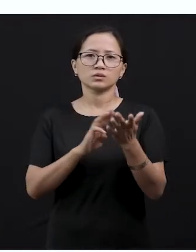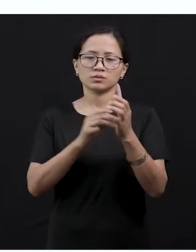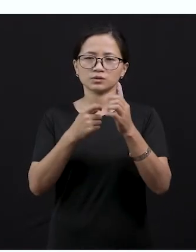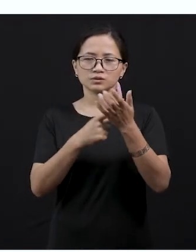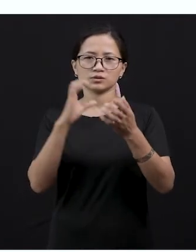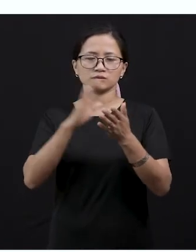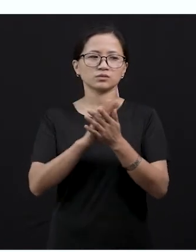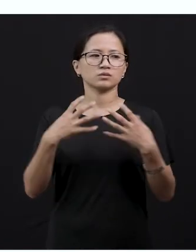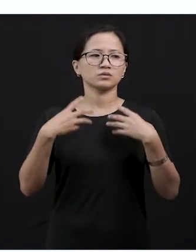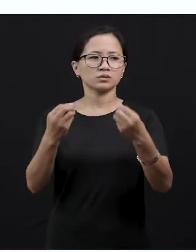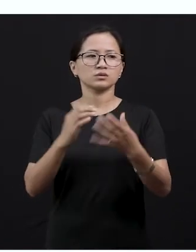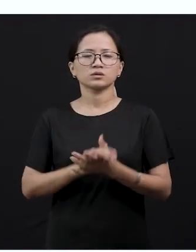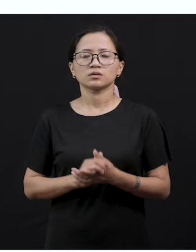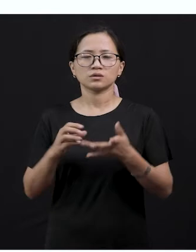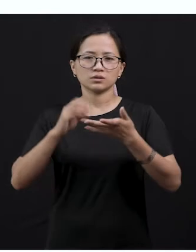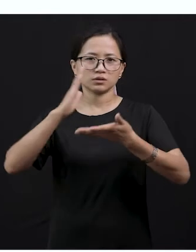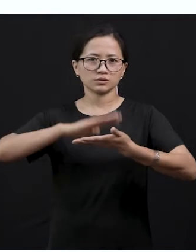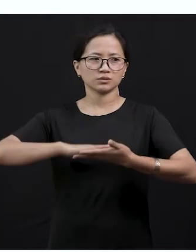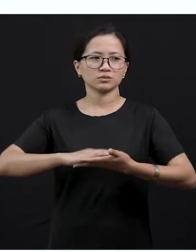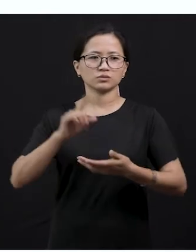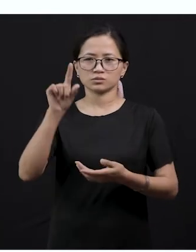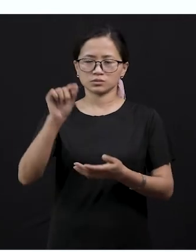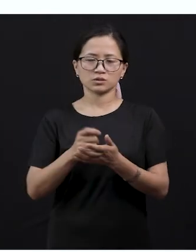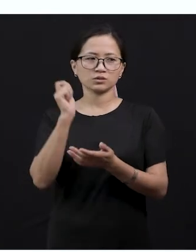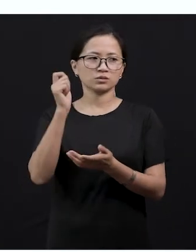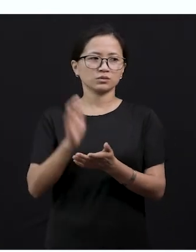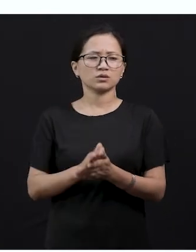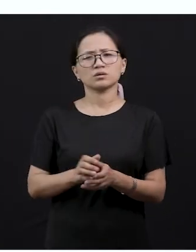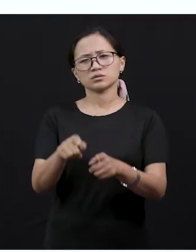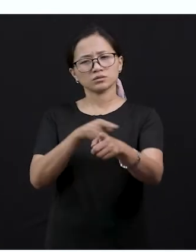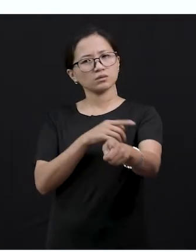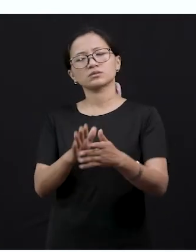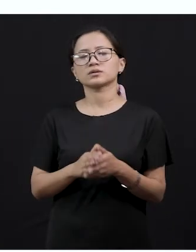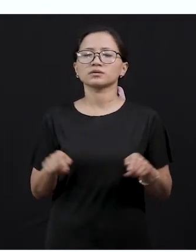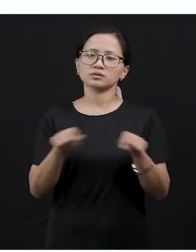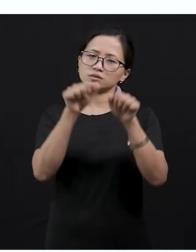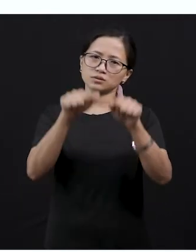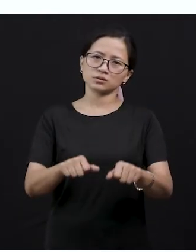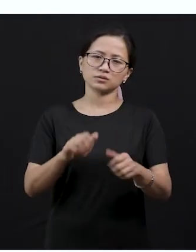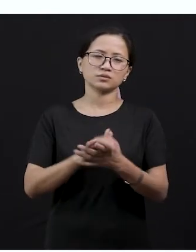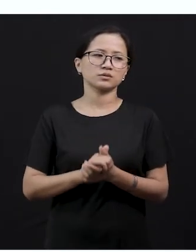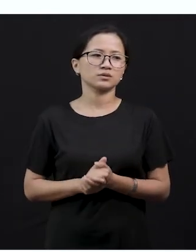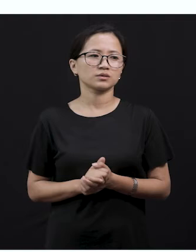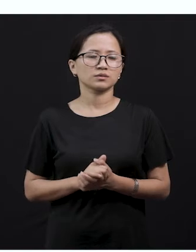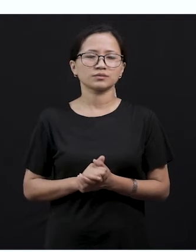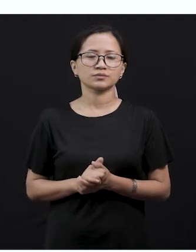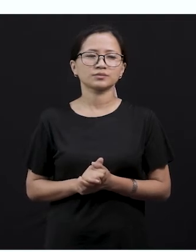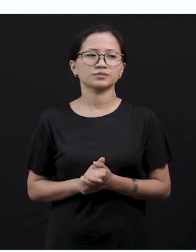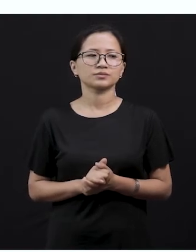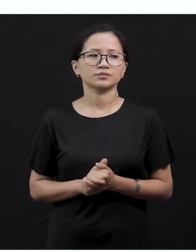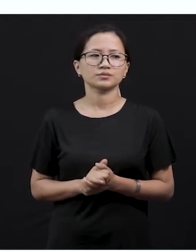Mrs. March want her husband to do his work for as long as he can. See, Mrs.